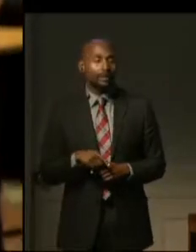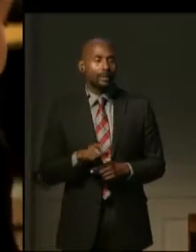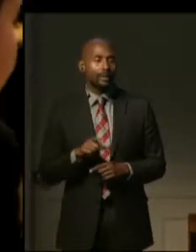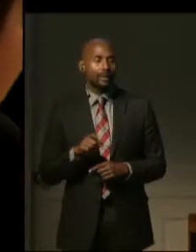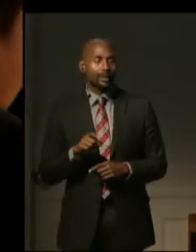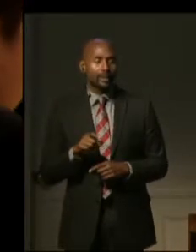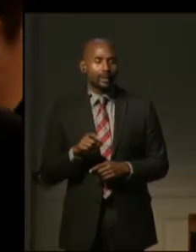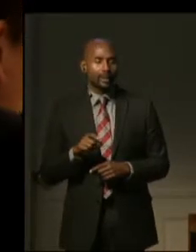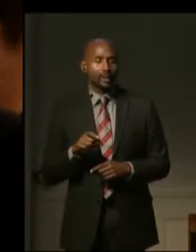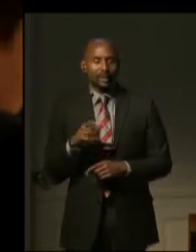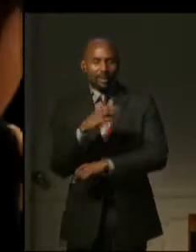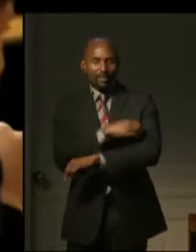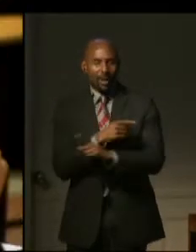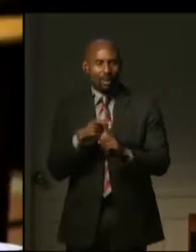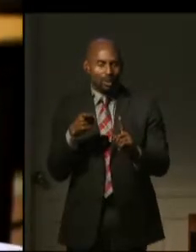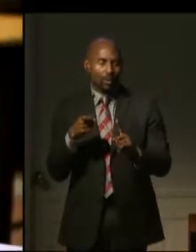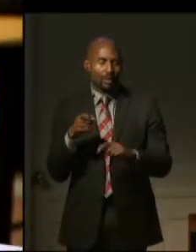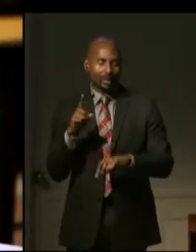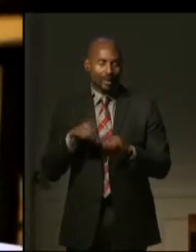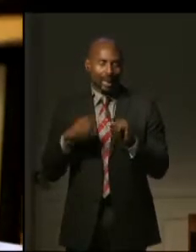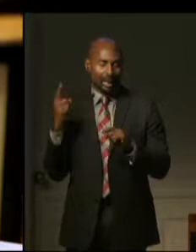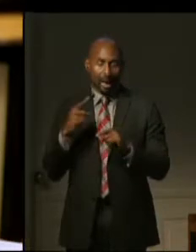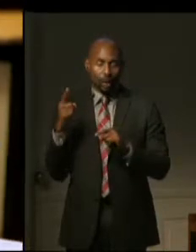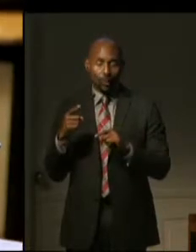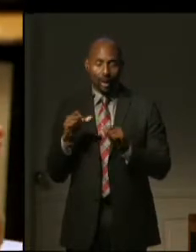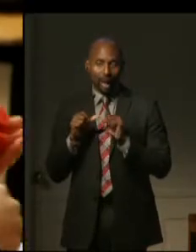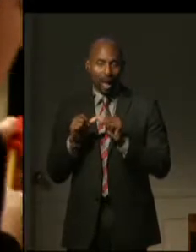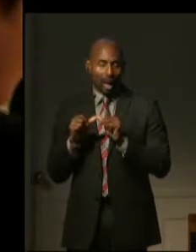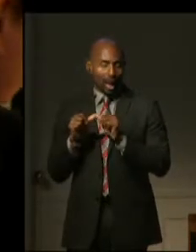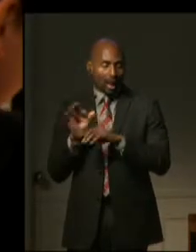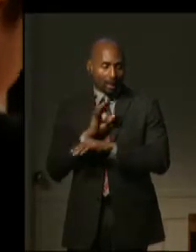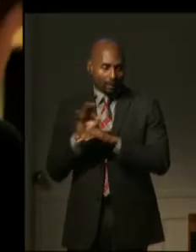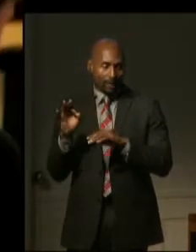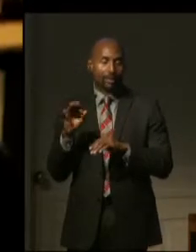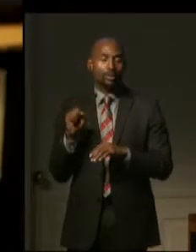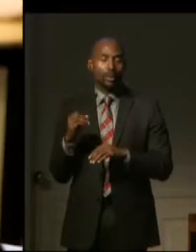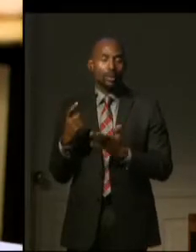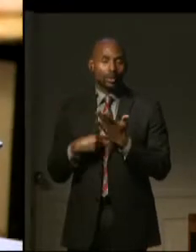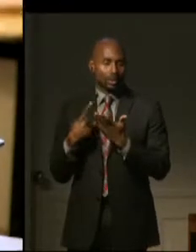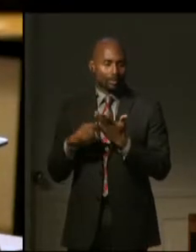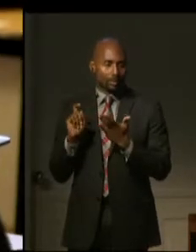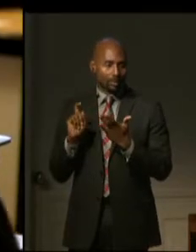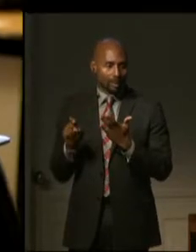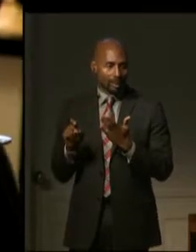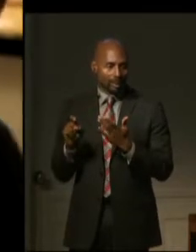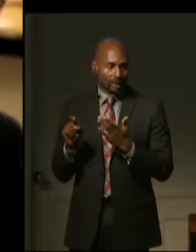The power source can't always be on, so sometimes you're going to need to